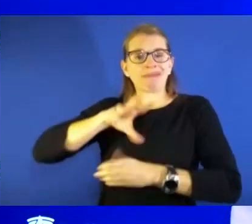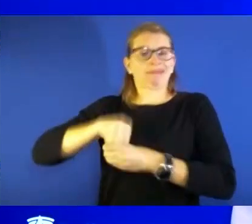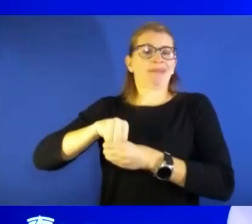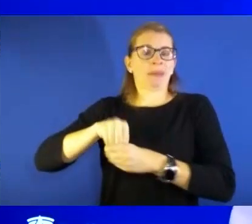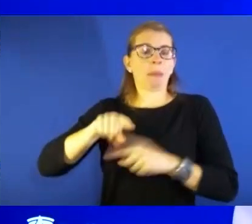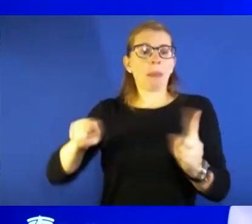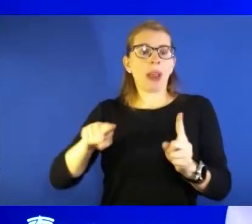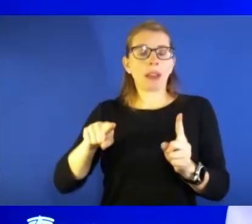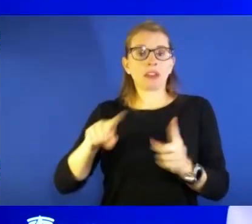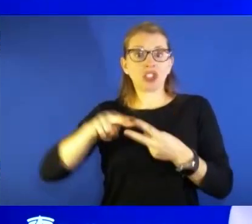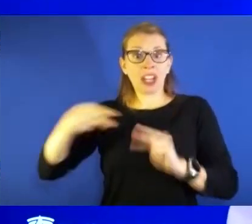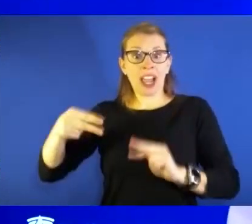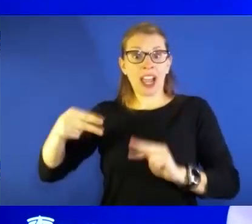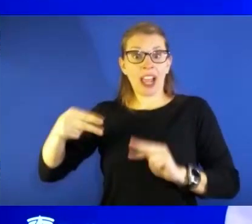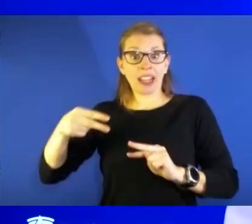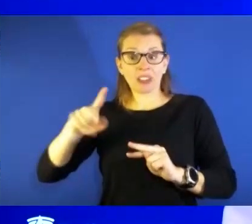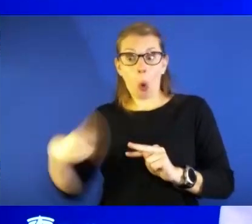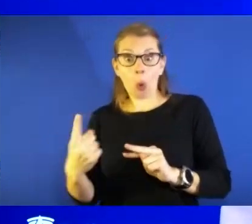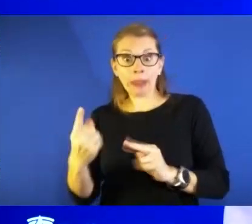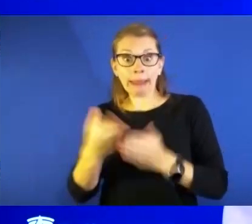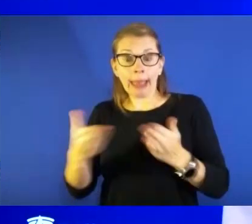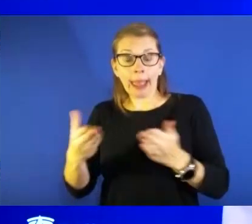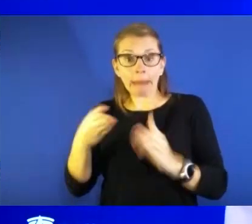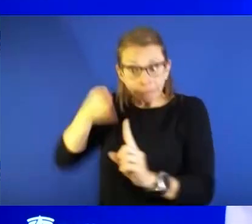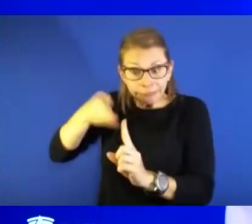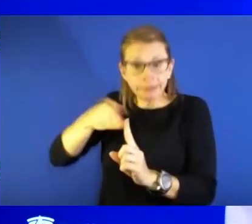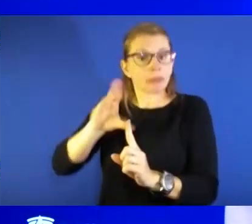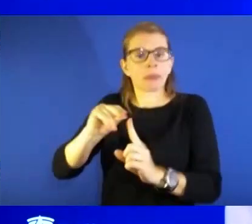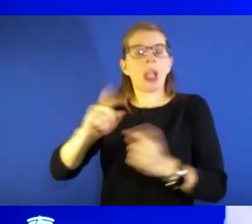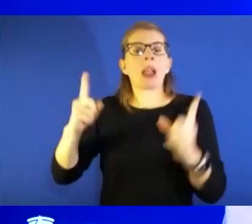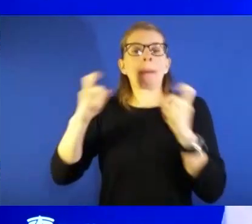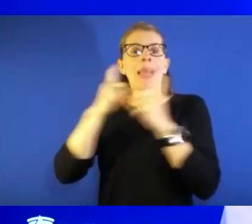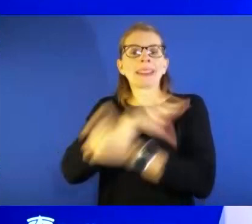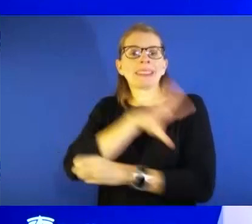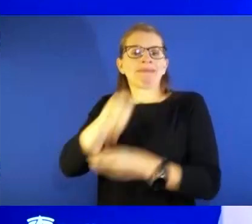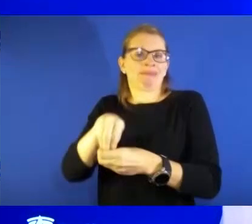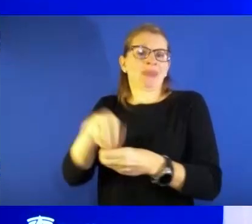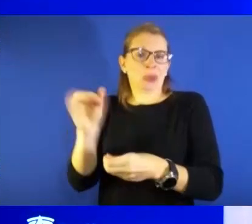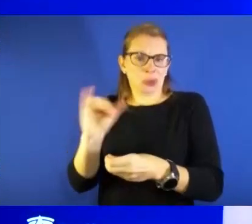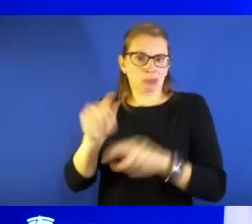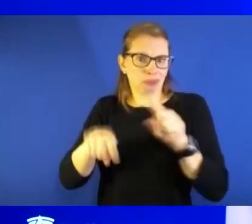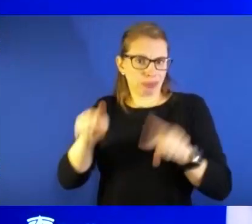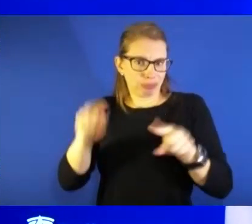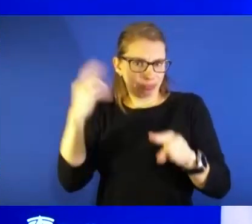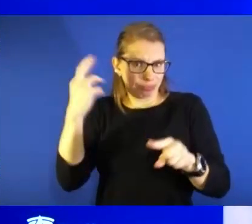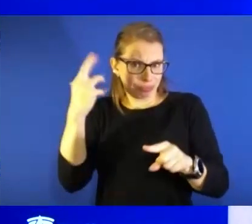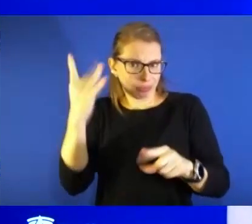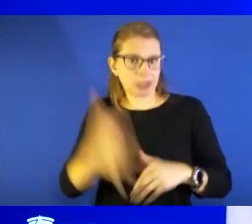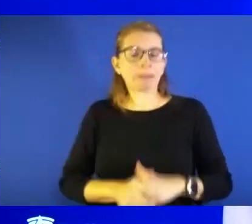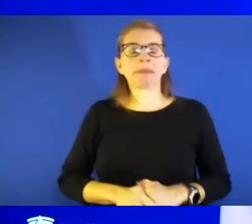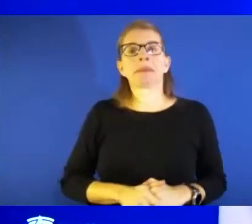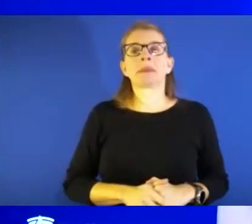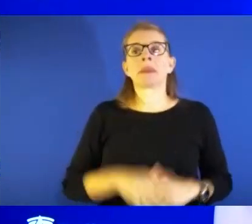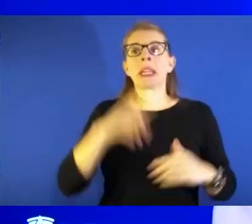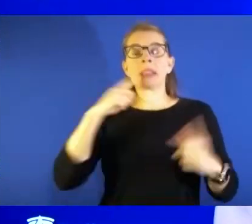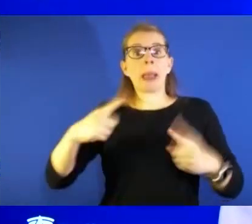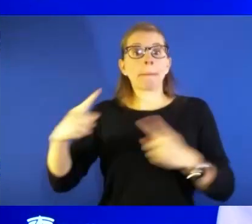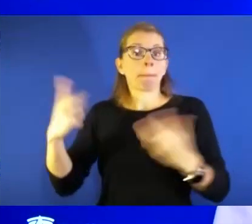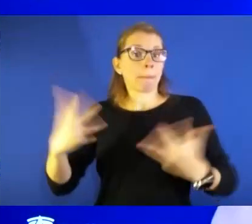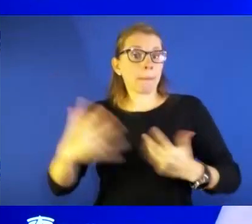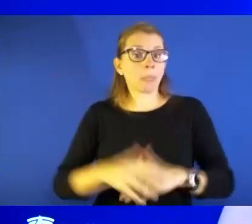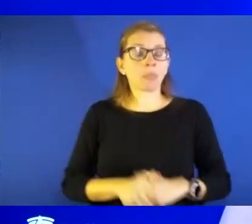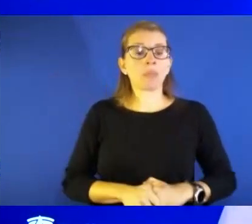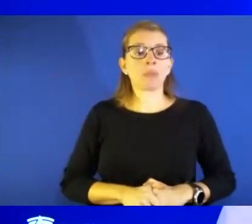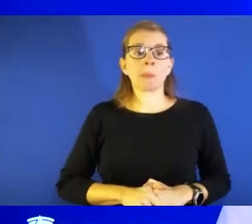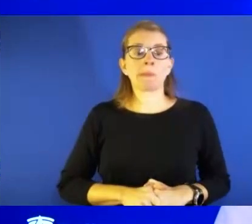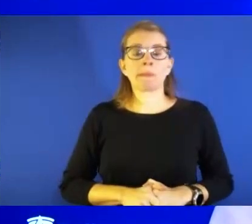one thing. There's a lot of complexity to those things. But overall, I think that what has happened is really there